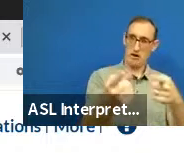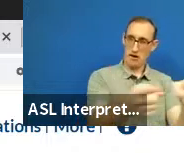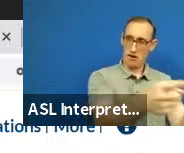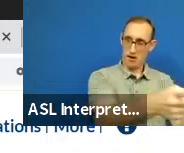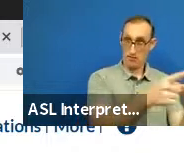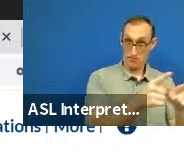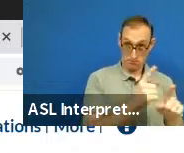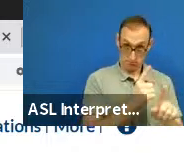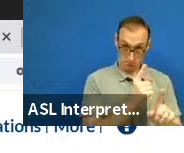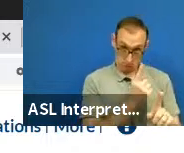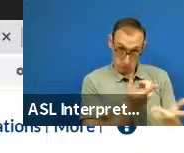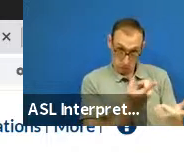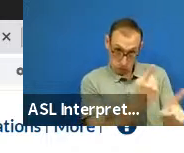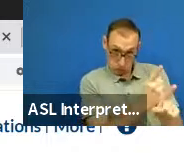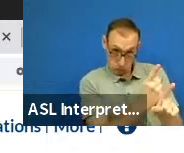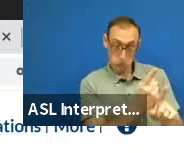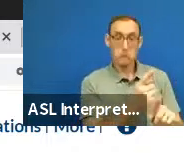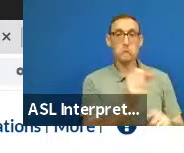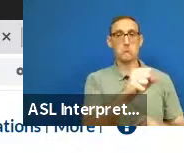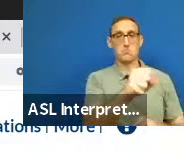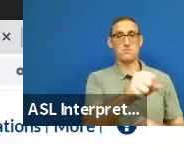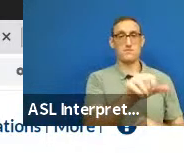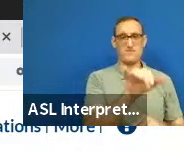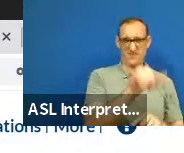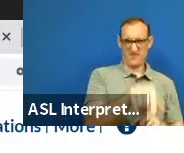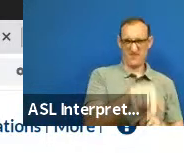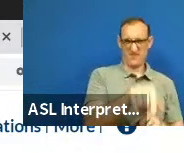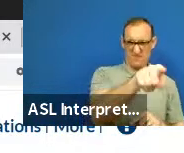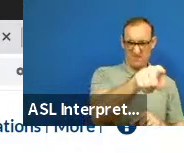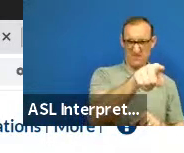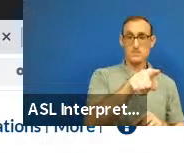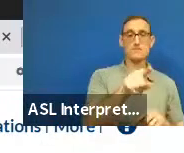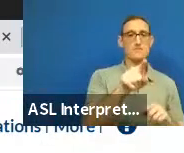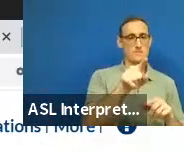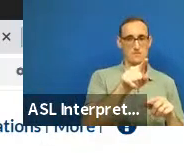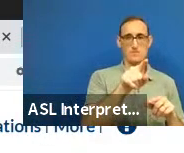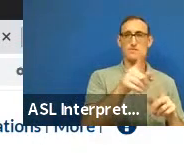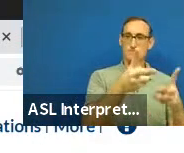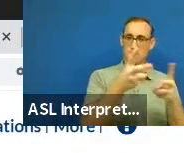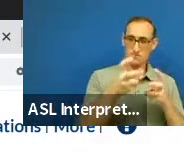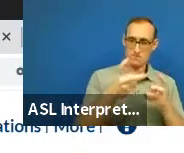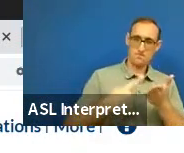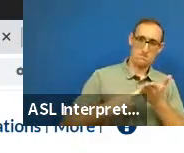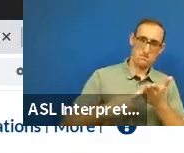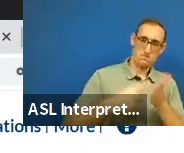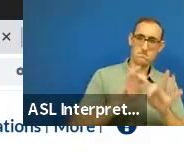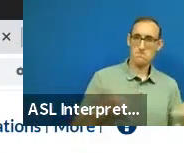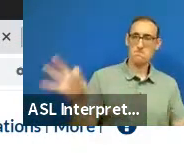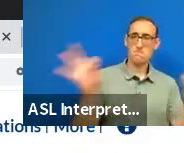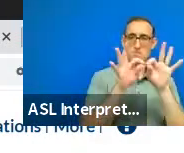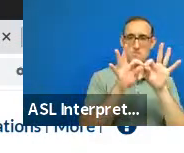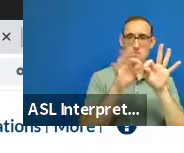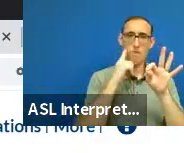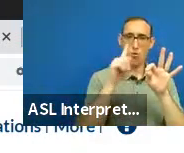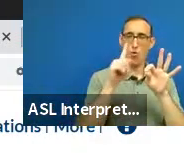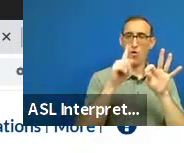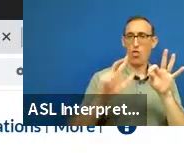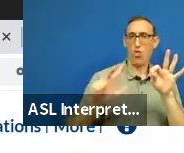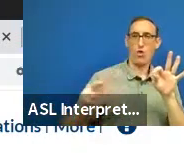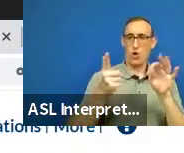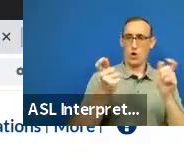So yes, this information that you guys are talking about is very important for the third directive under Leadership